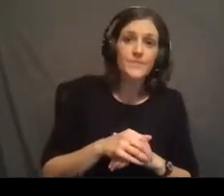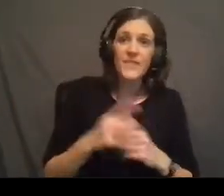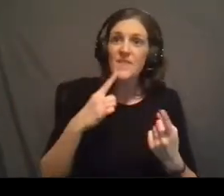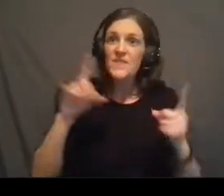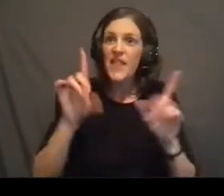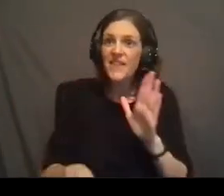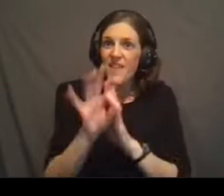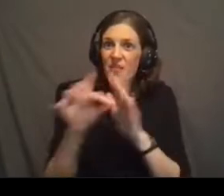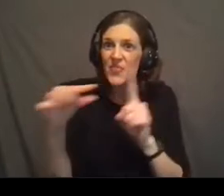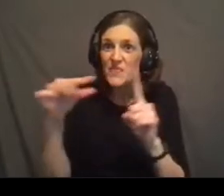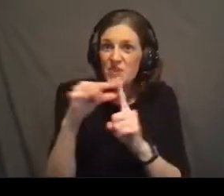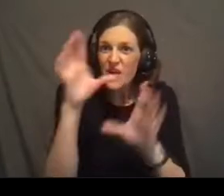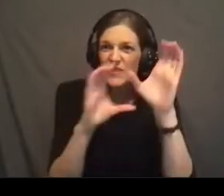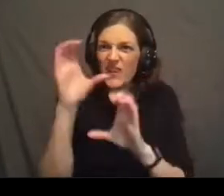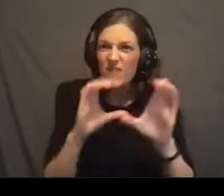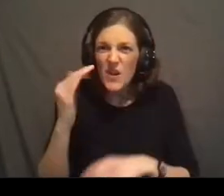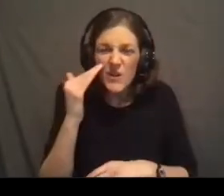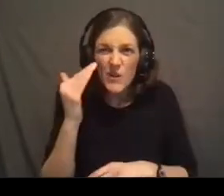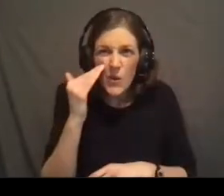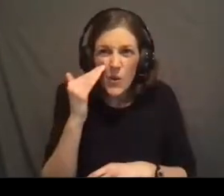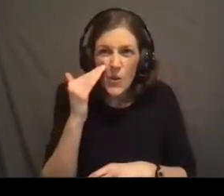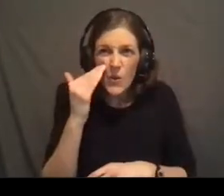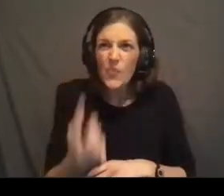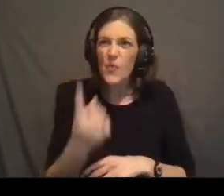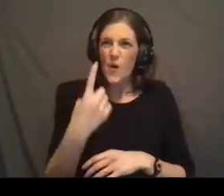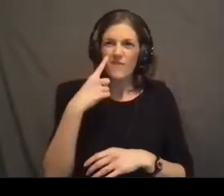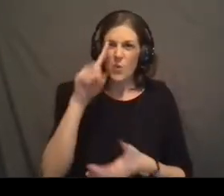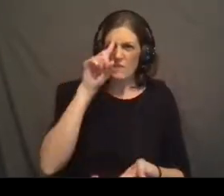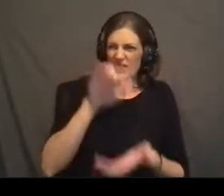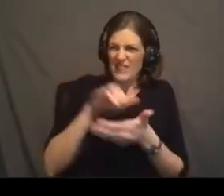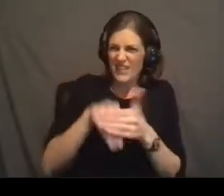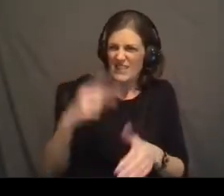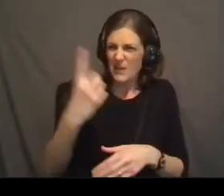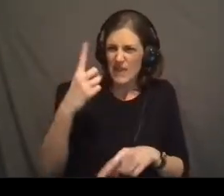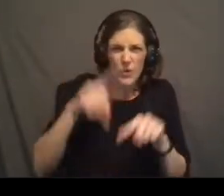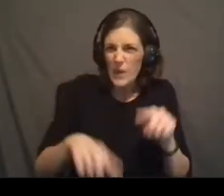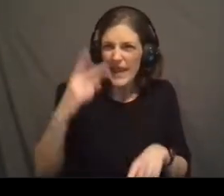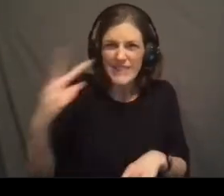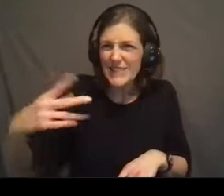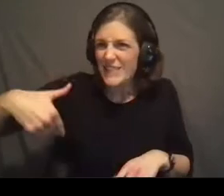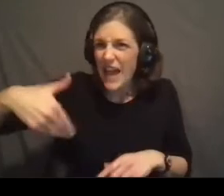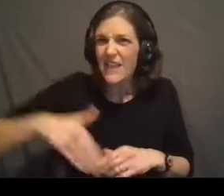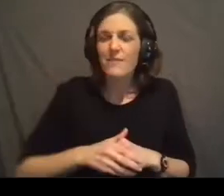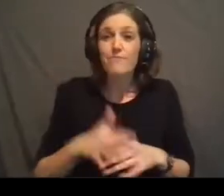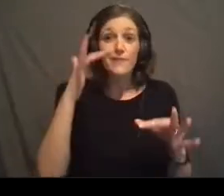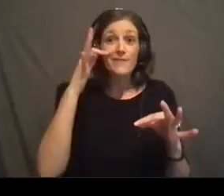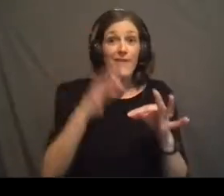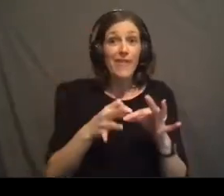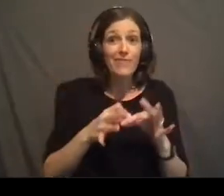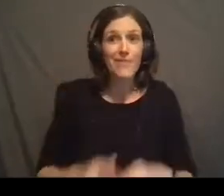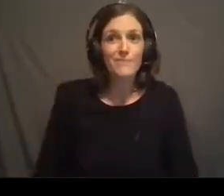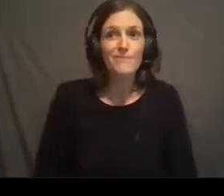found that word I was looking for. You know. The one for believing in something you can't see yet? It's faith.